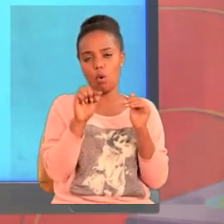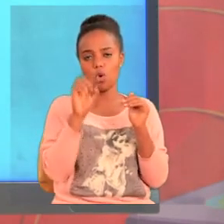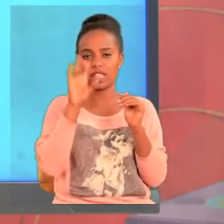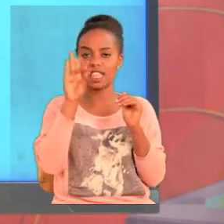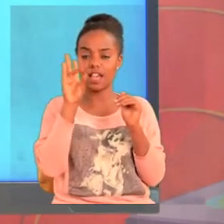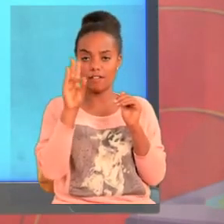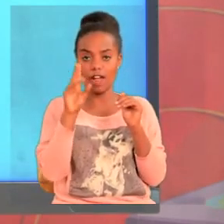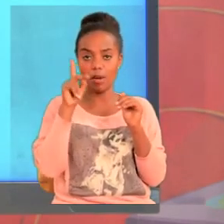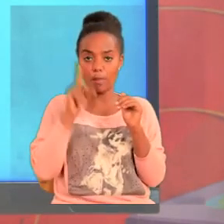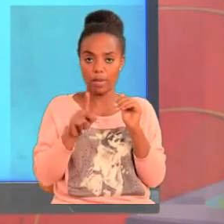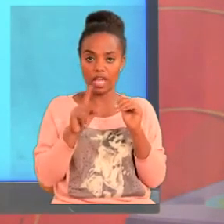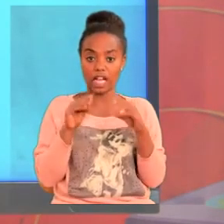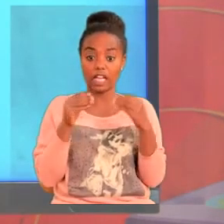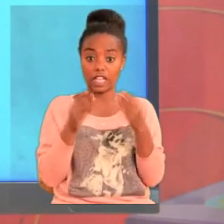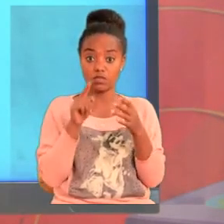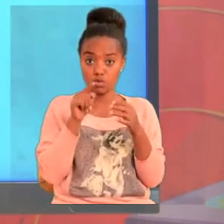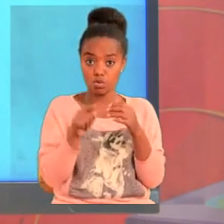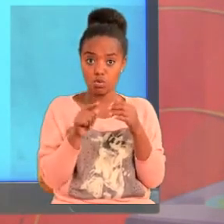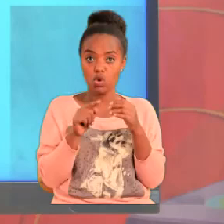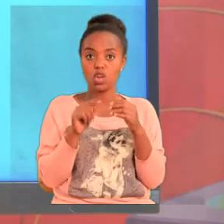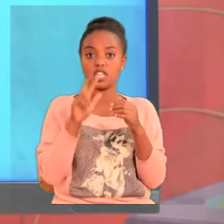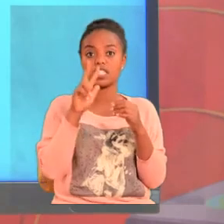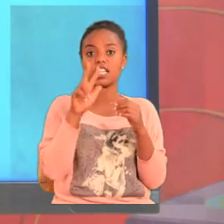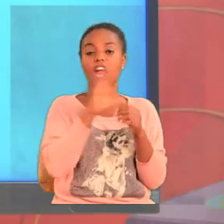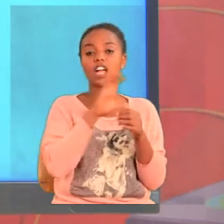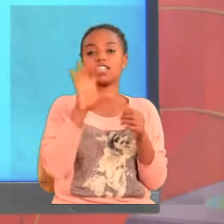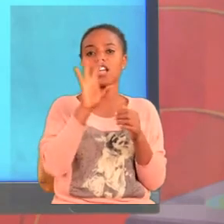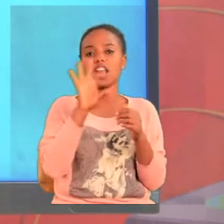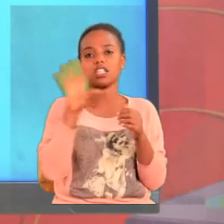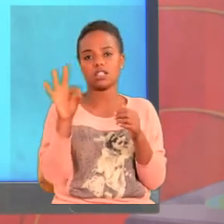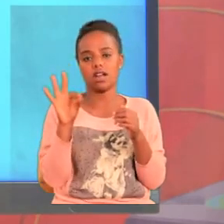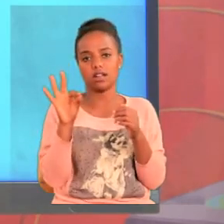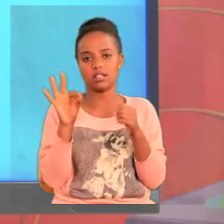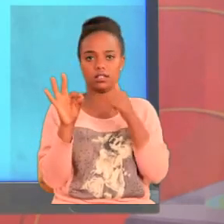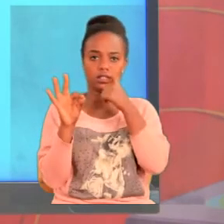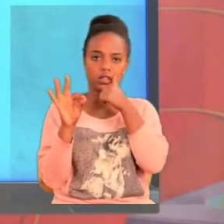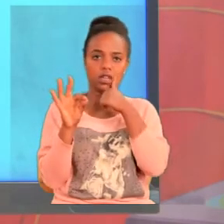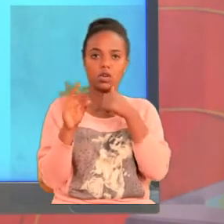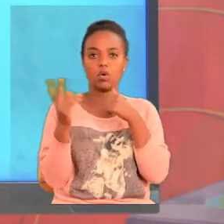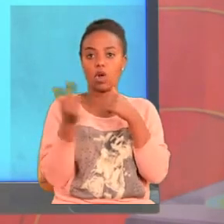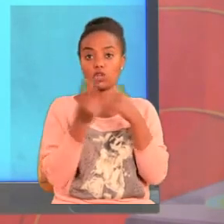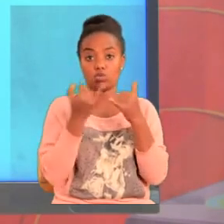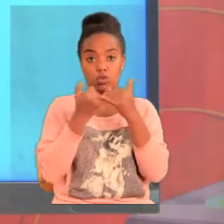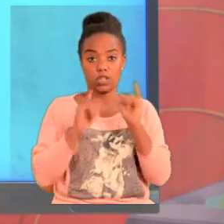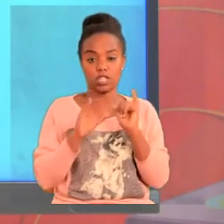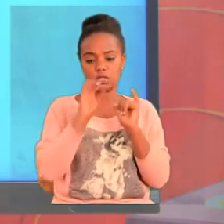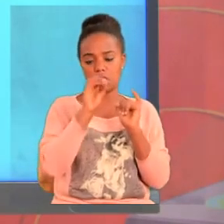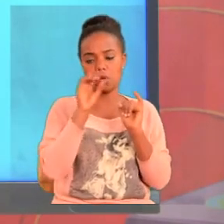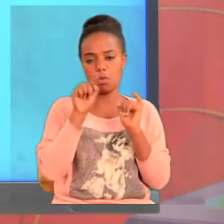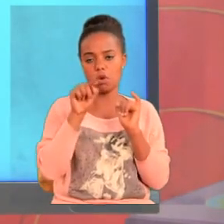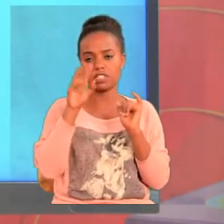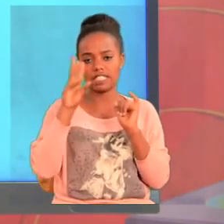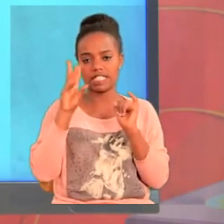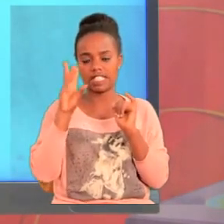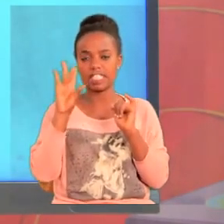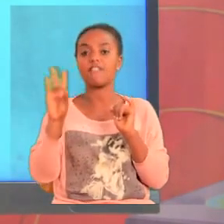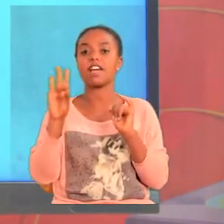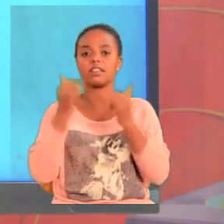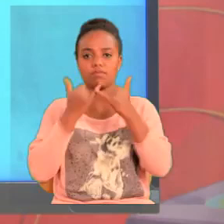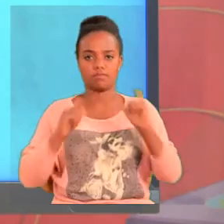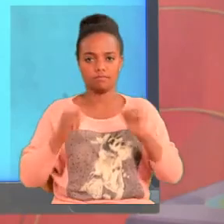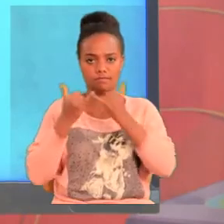0.7 P gives you 399. Therefore, dividing by 0.7, you will have this